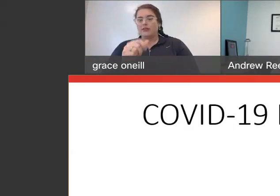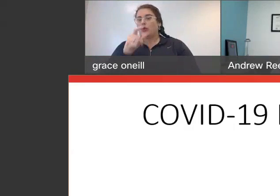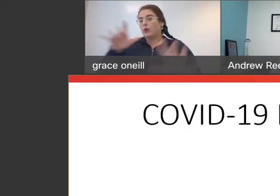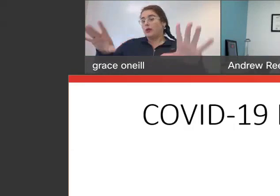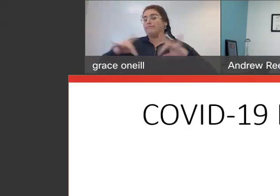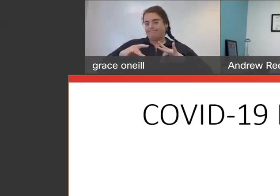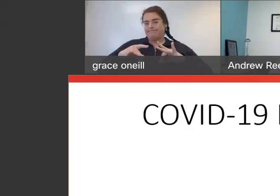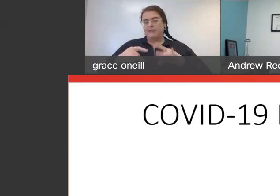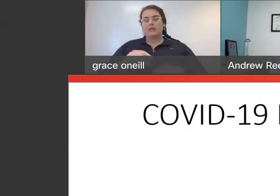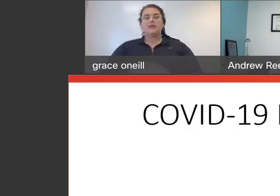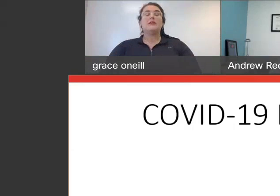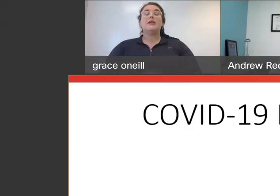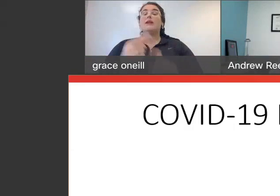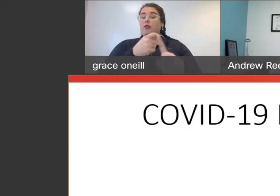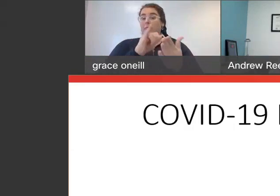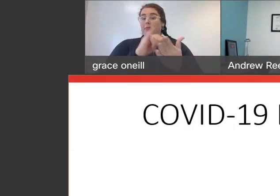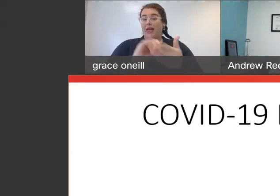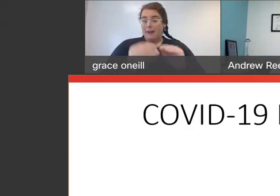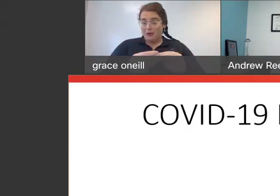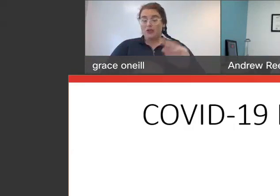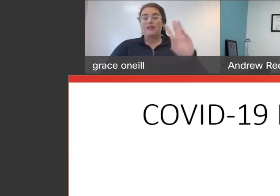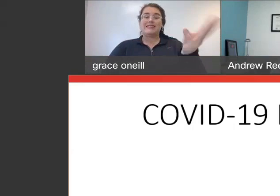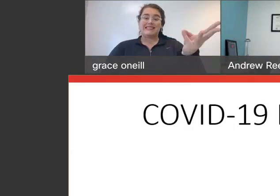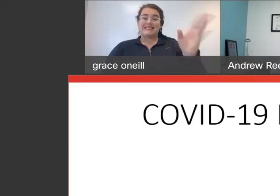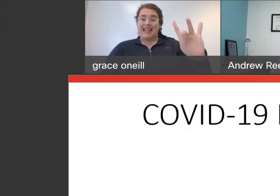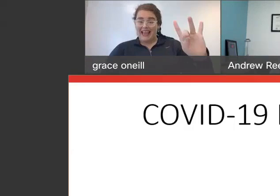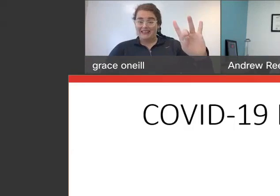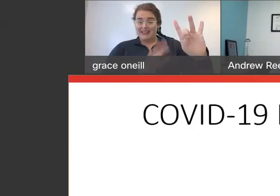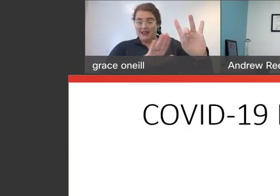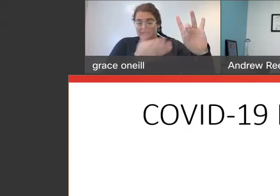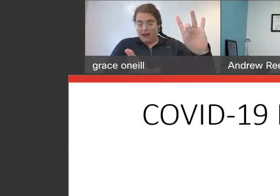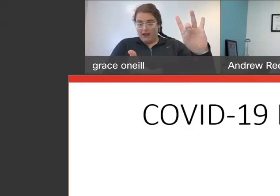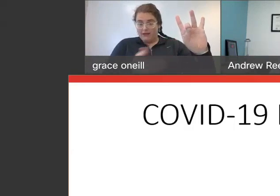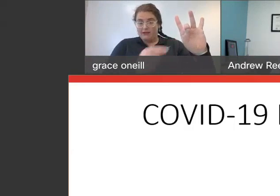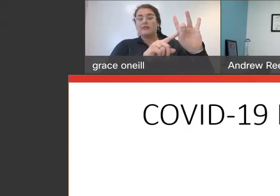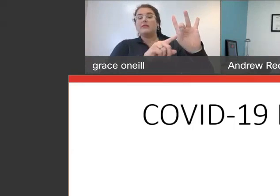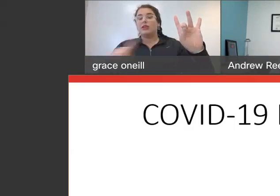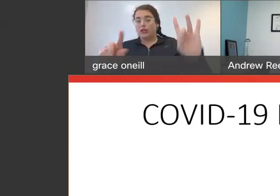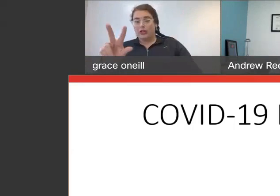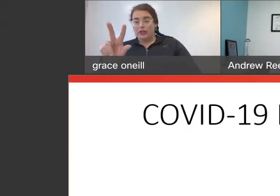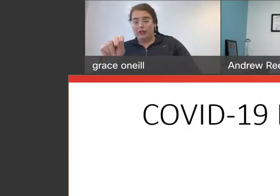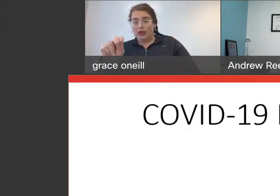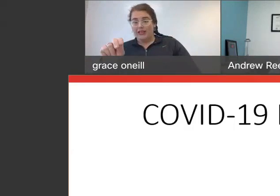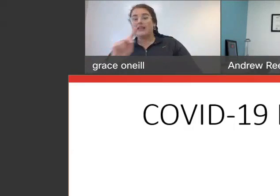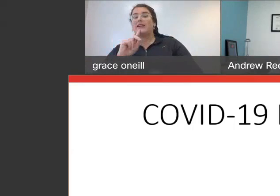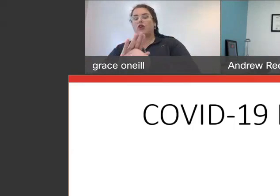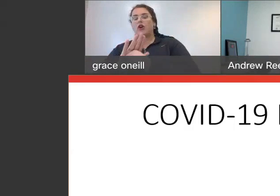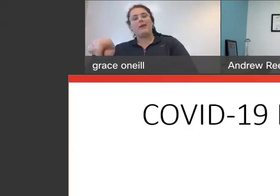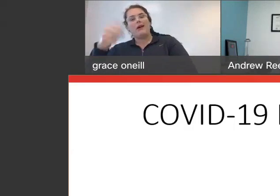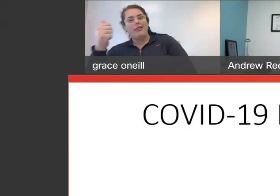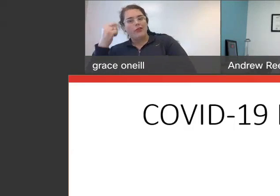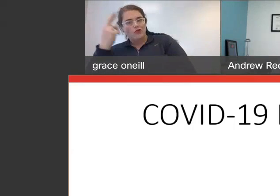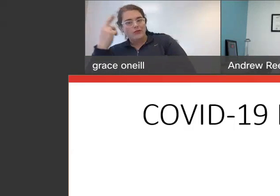those, there have been 68 deaths. 30 of those have now all been confirmed as not COVID related. So we've